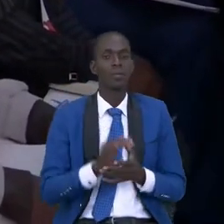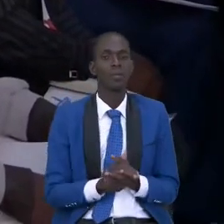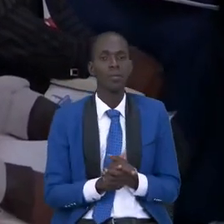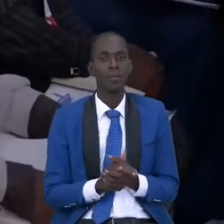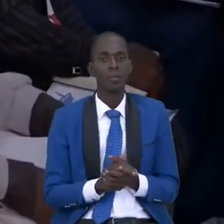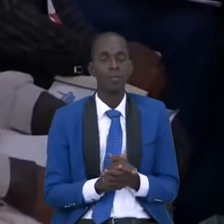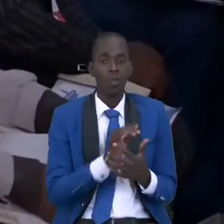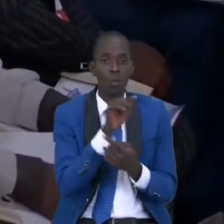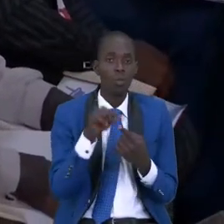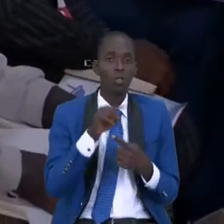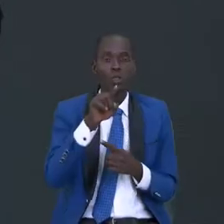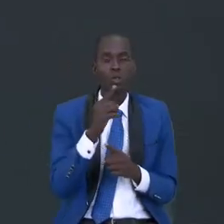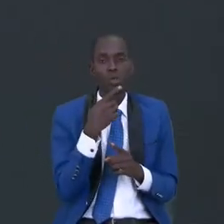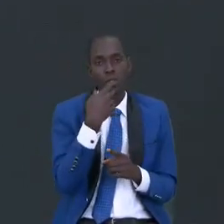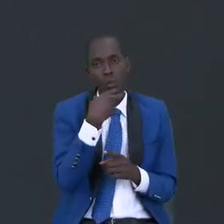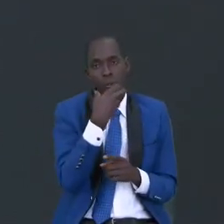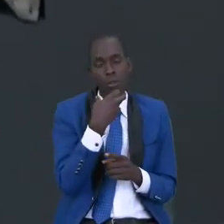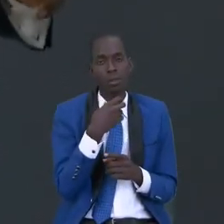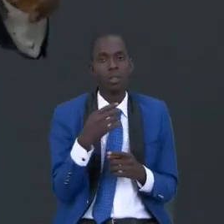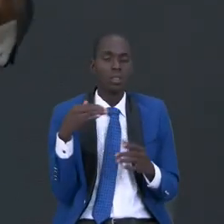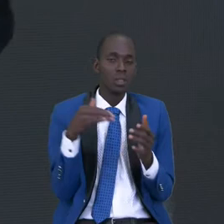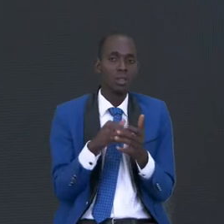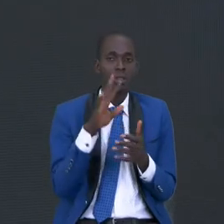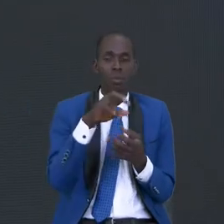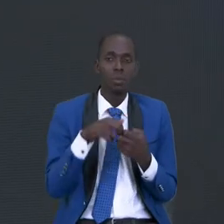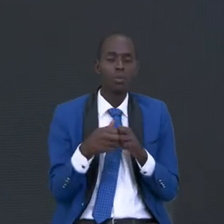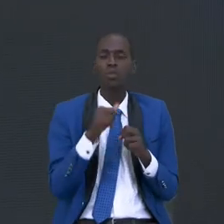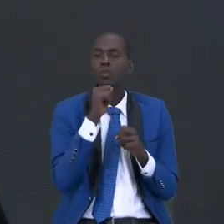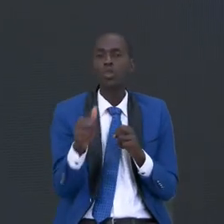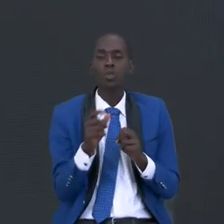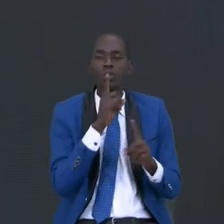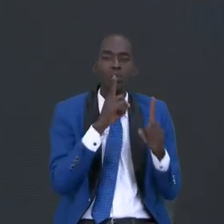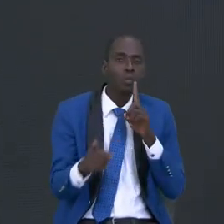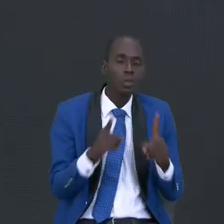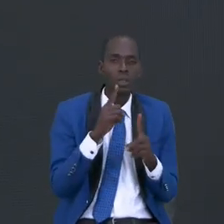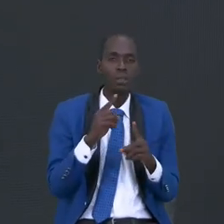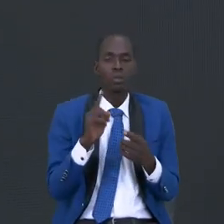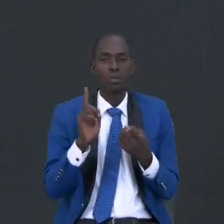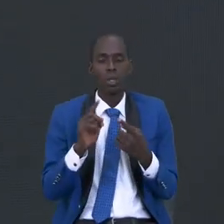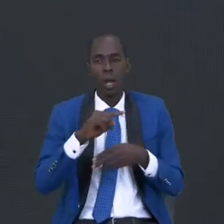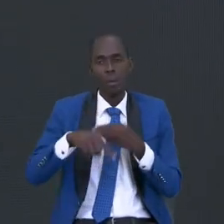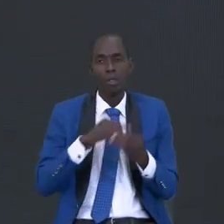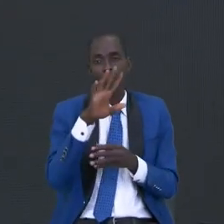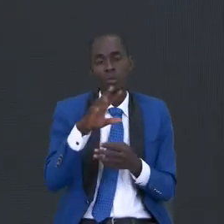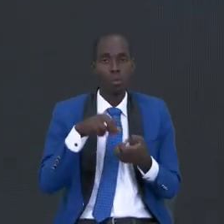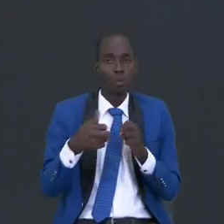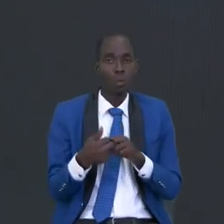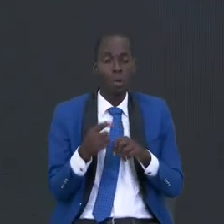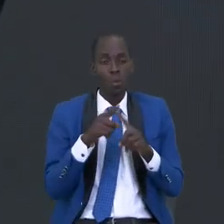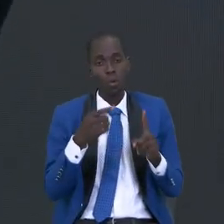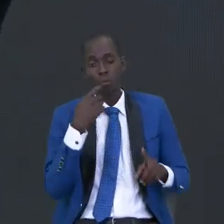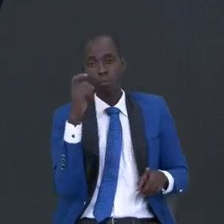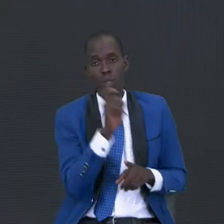Amen. When you speak to the mountain, and you're not speaking about the mountain, and you say, remove hence